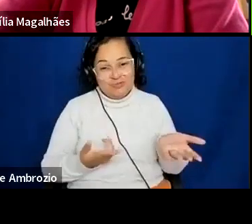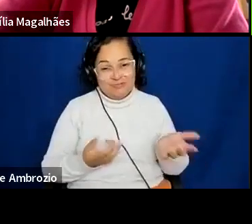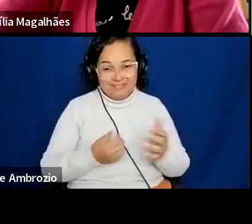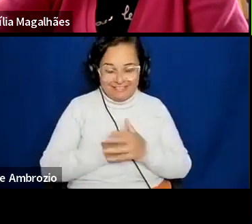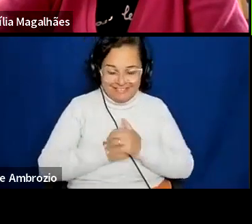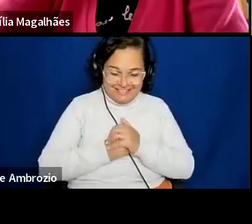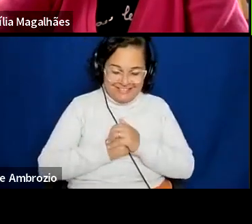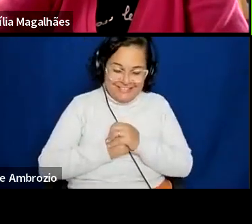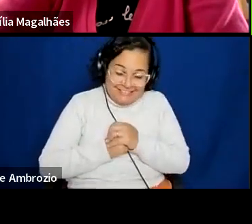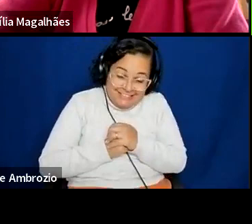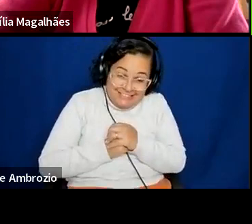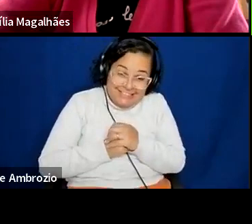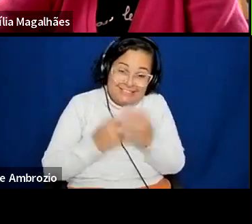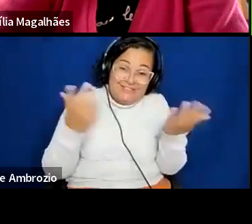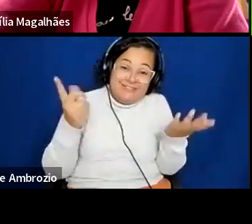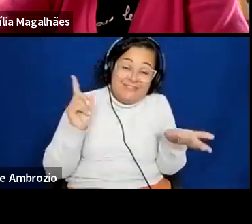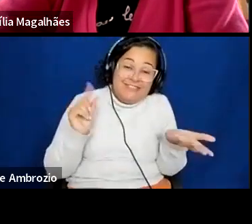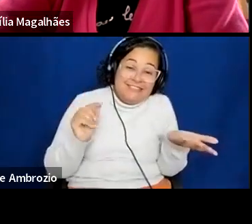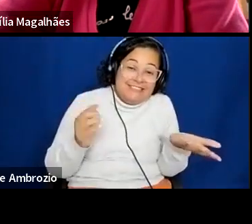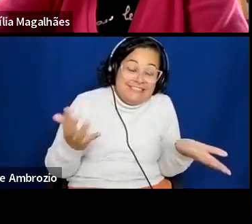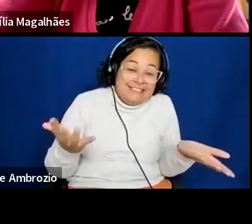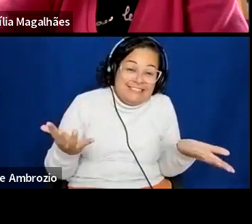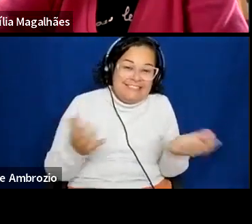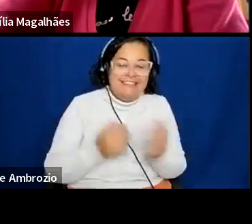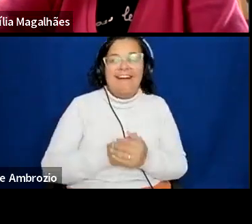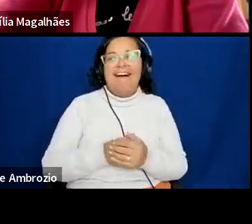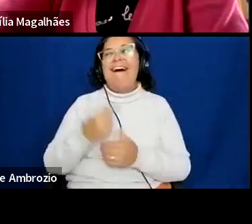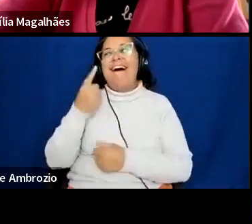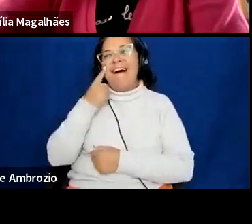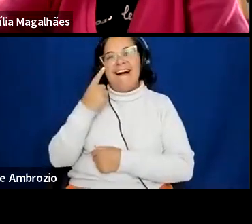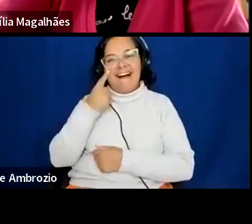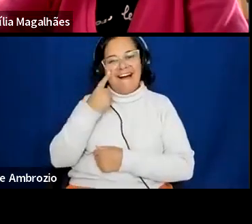There is no failure if we are still struggling.